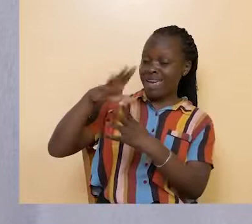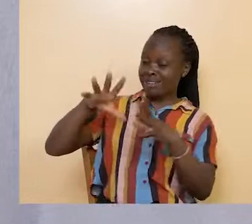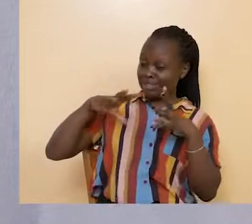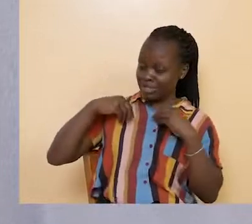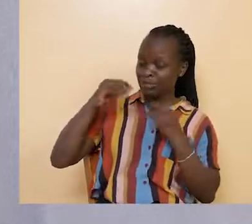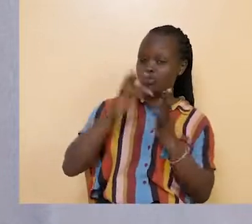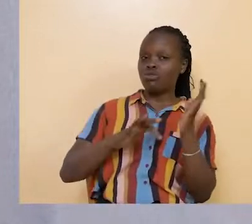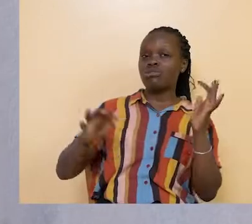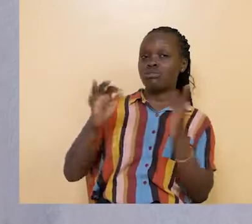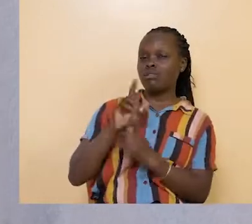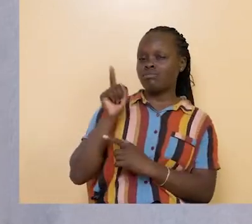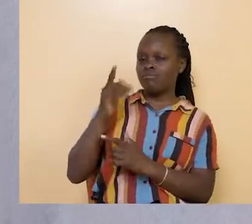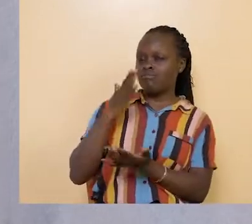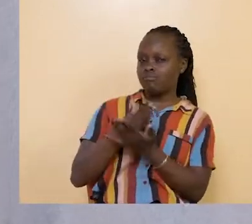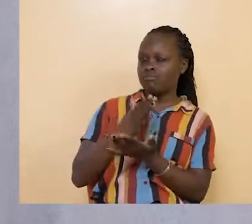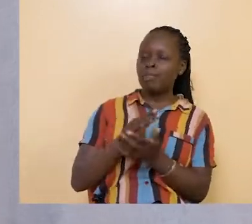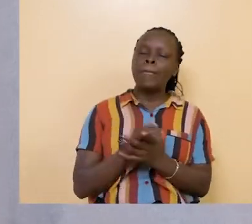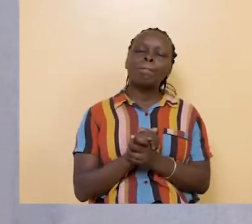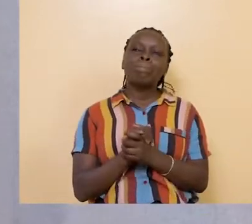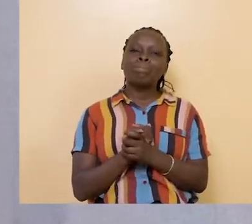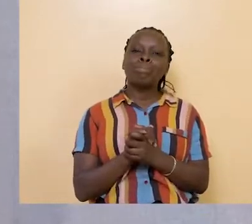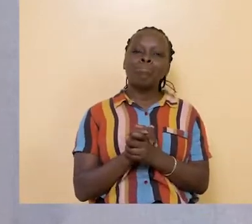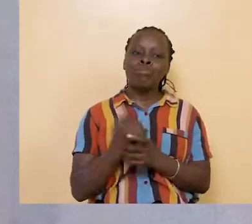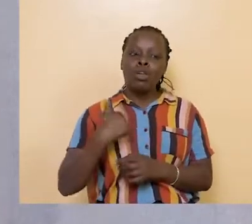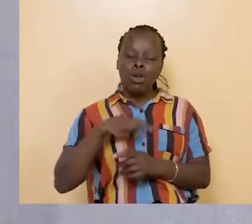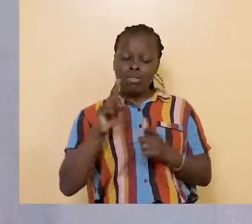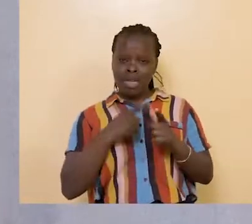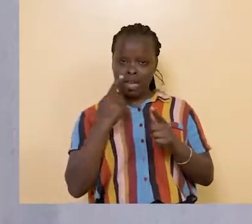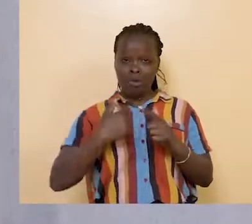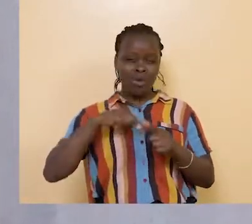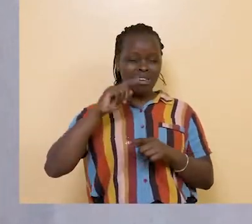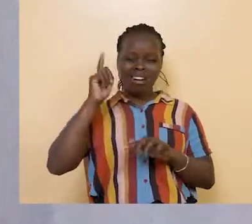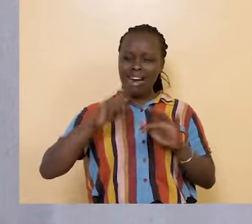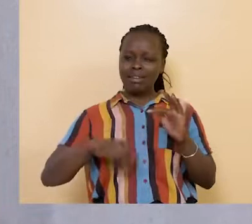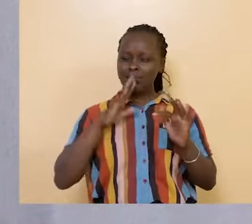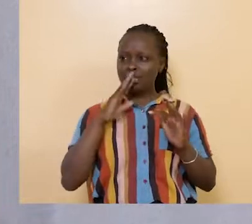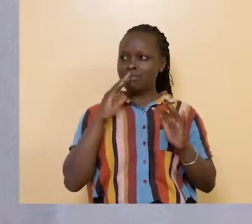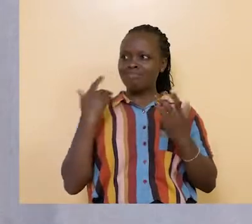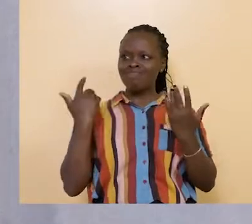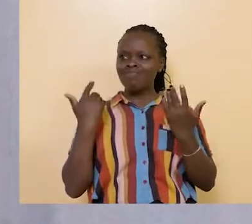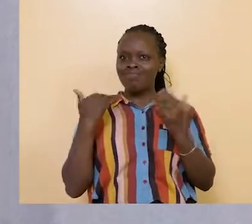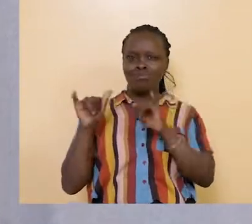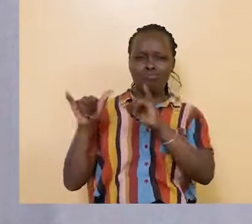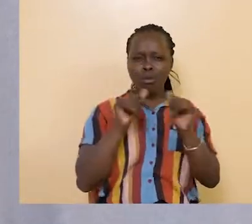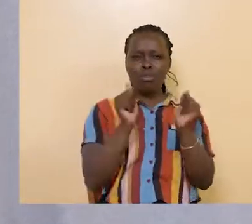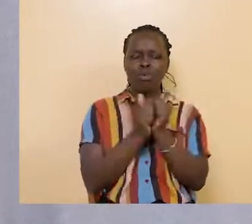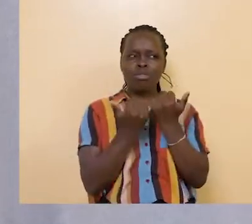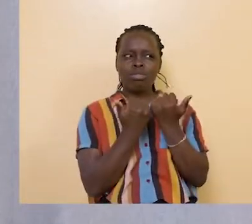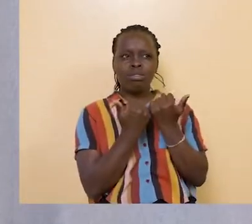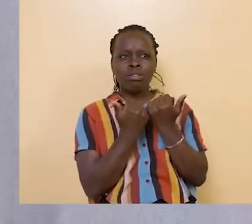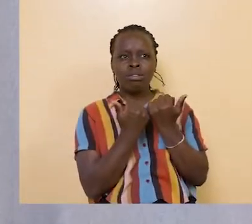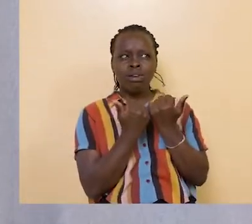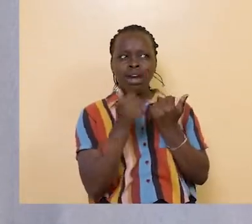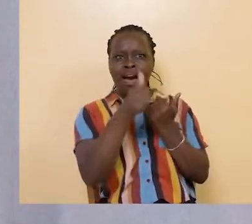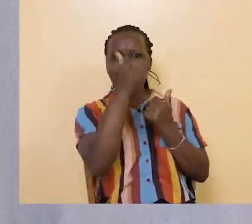accepted this gift that Jesus has offered. We then cannot be the same ones that bring